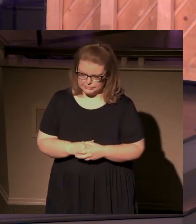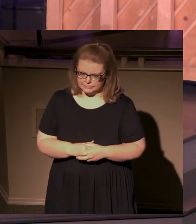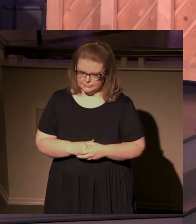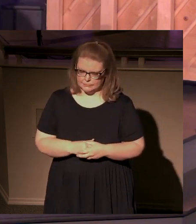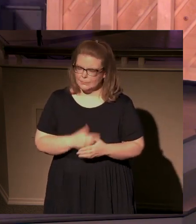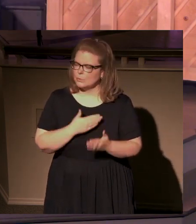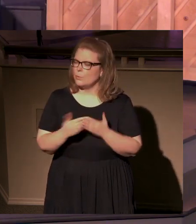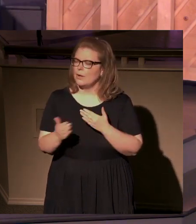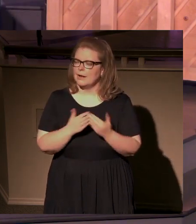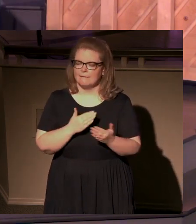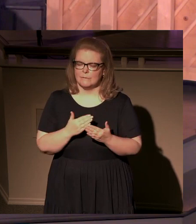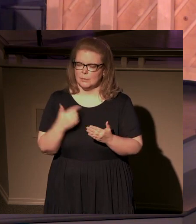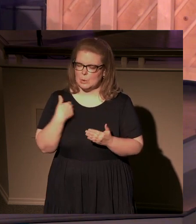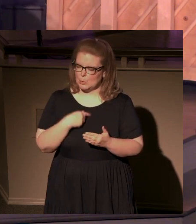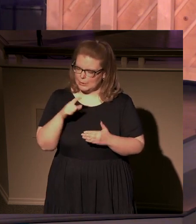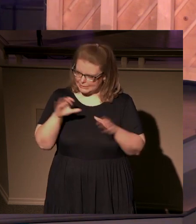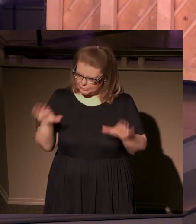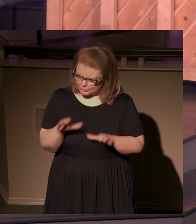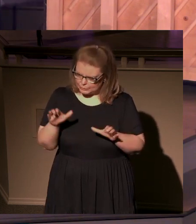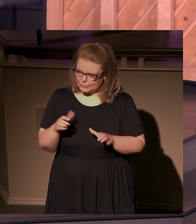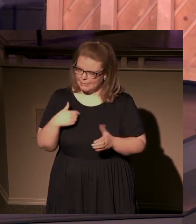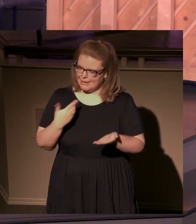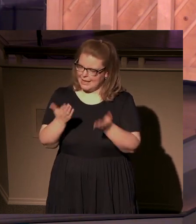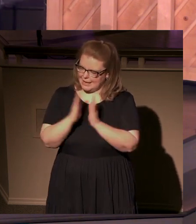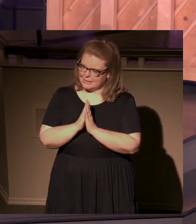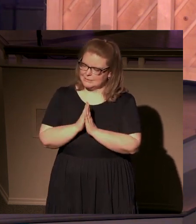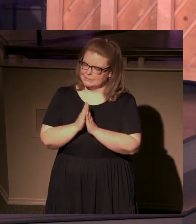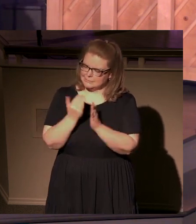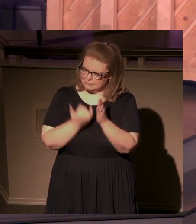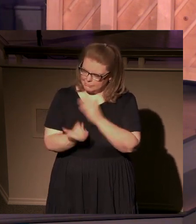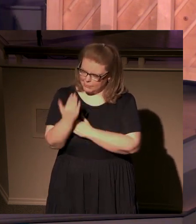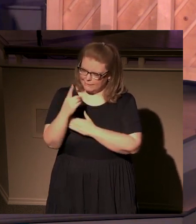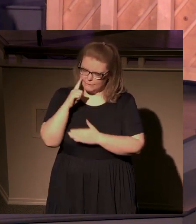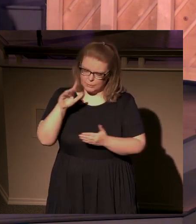Lord, whatever it is, I ask that this would be a morning of renewal.